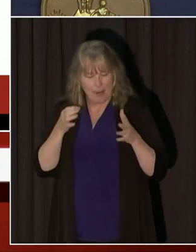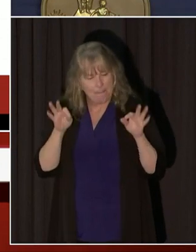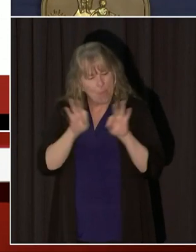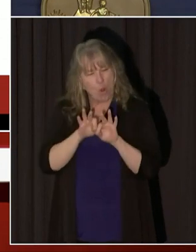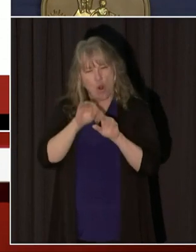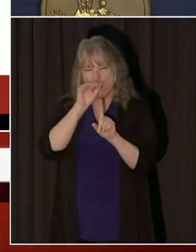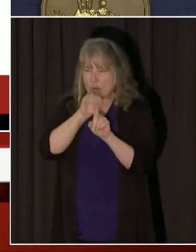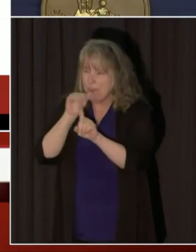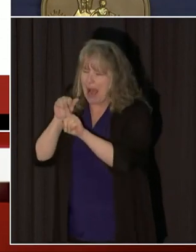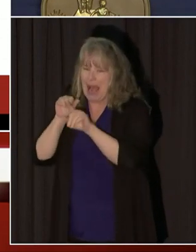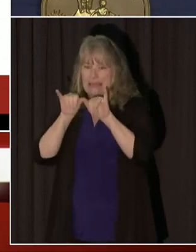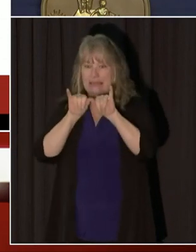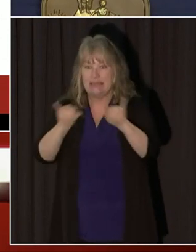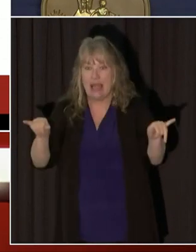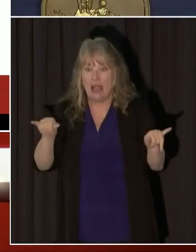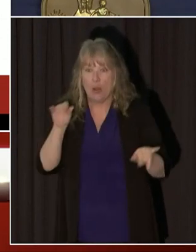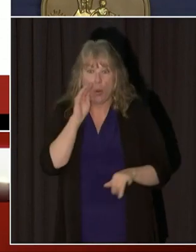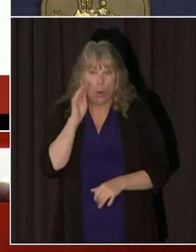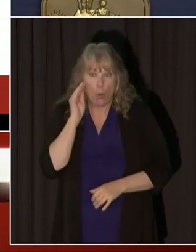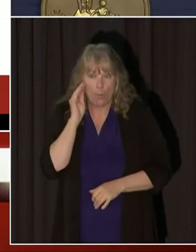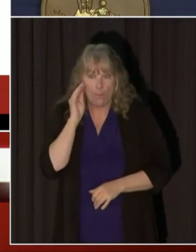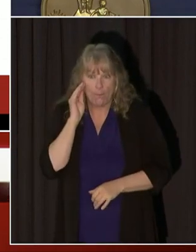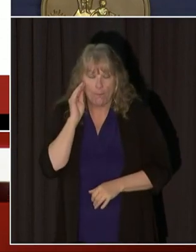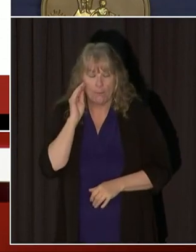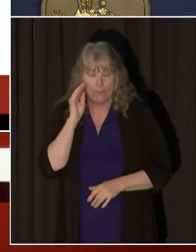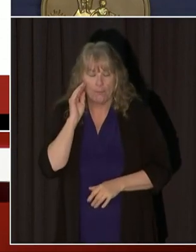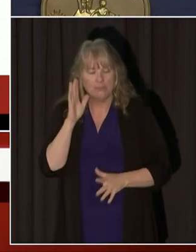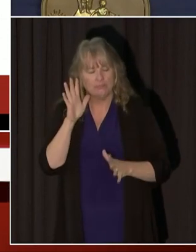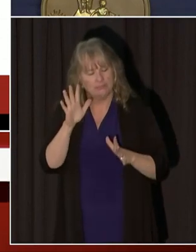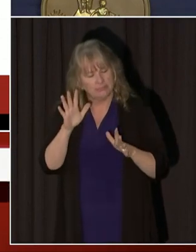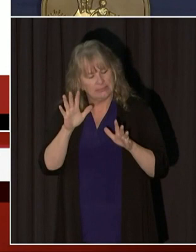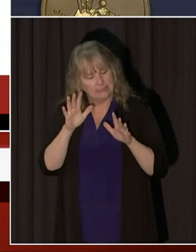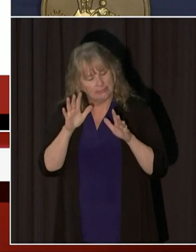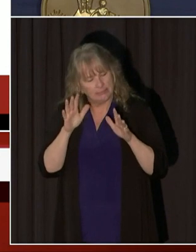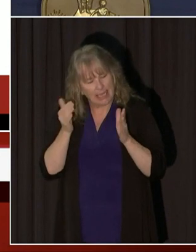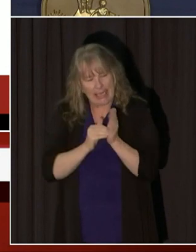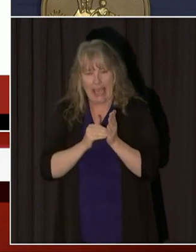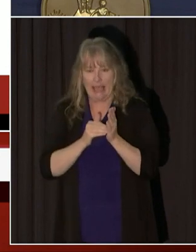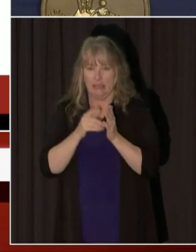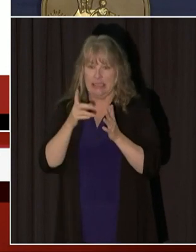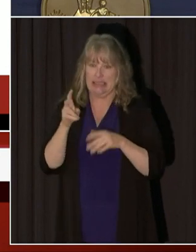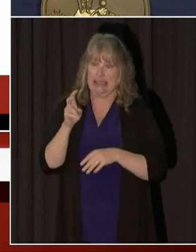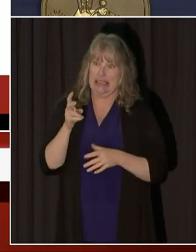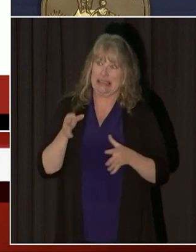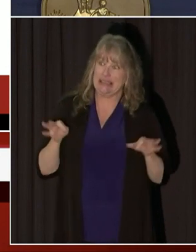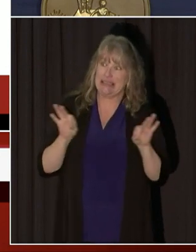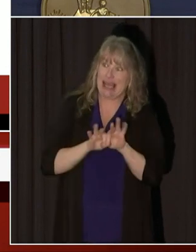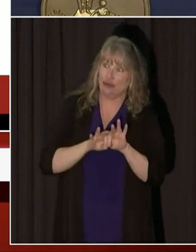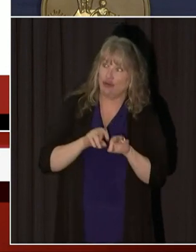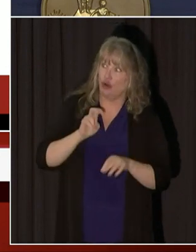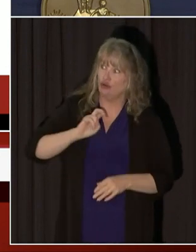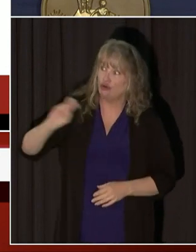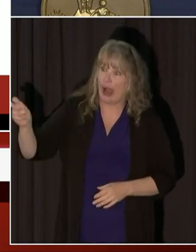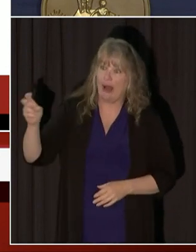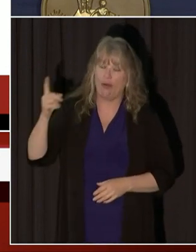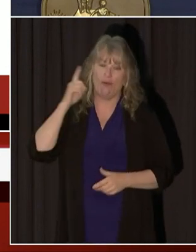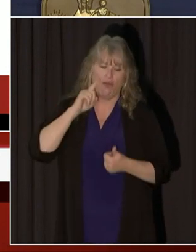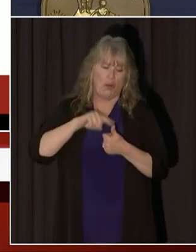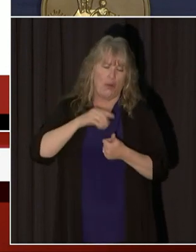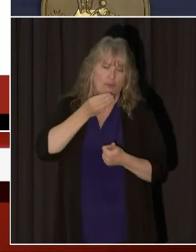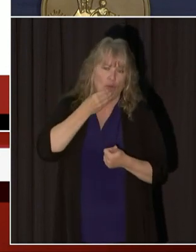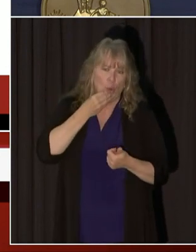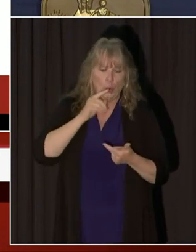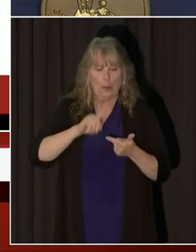home. Continue to stick with essential trips. If you have an essential job, for food, for